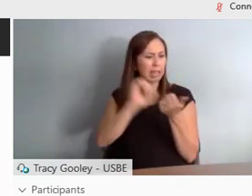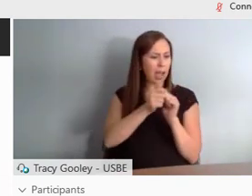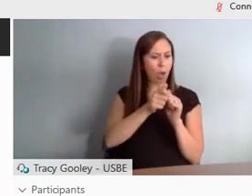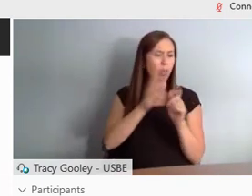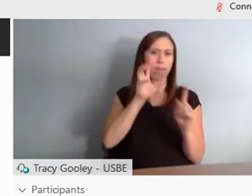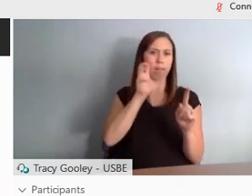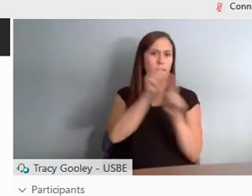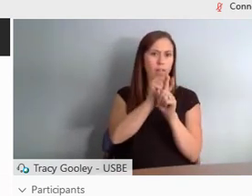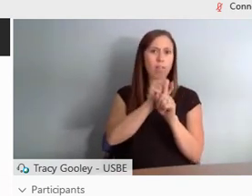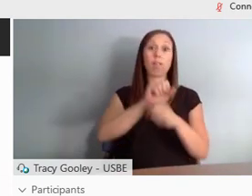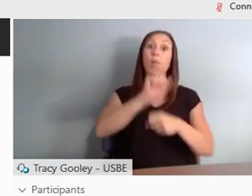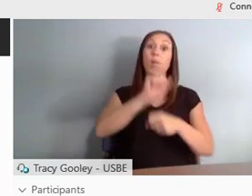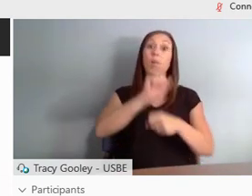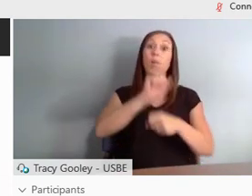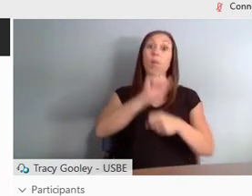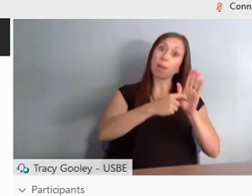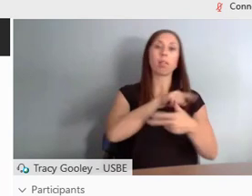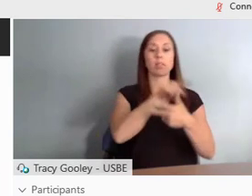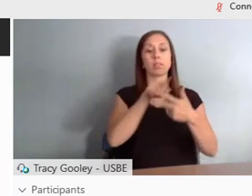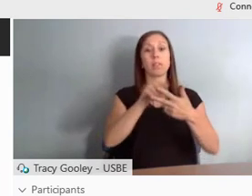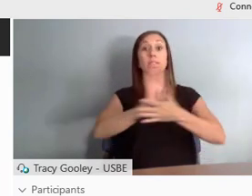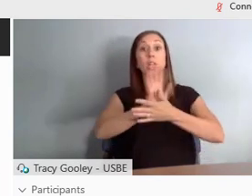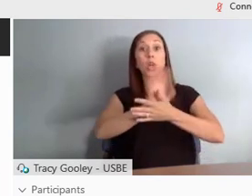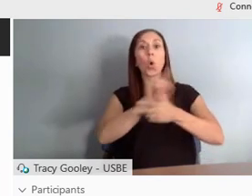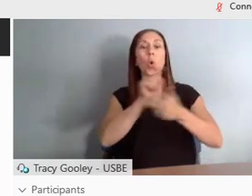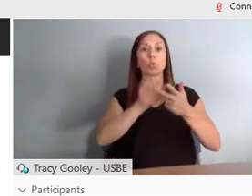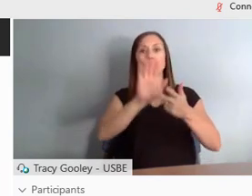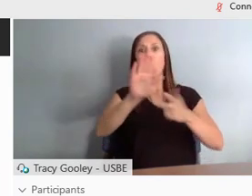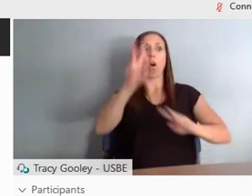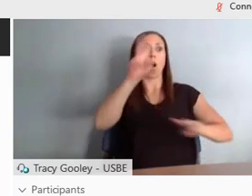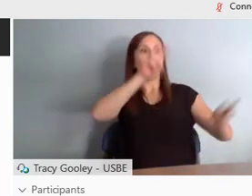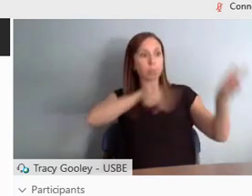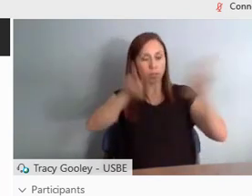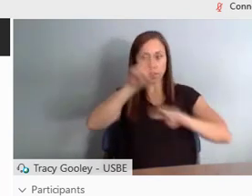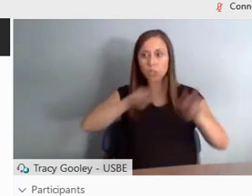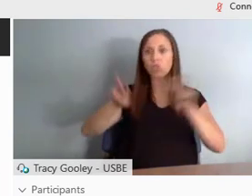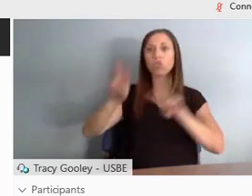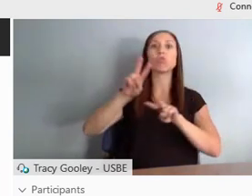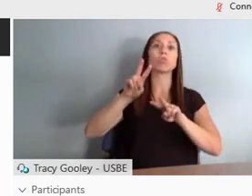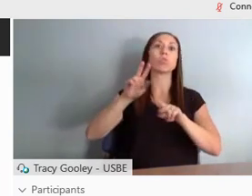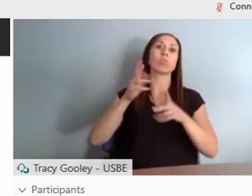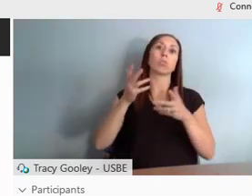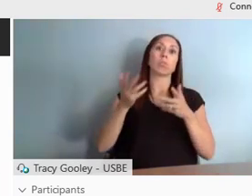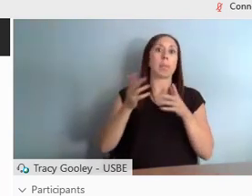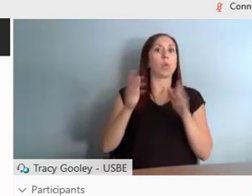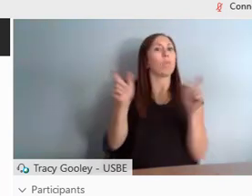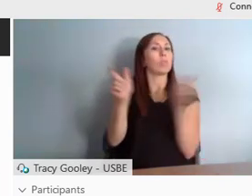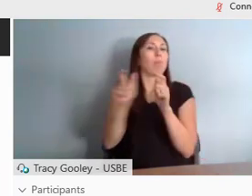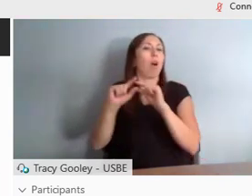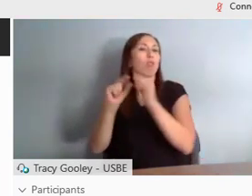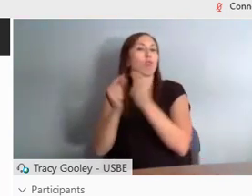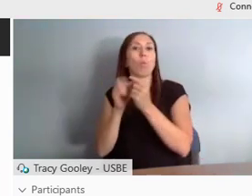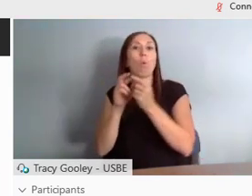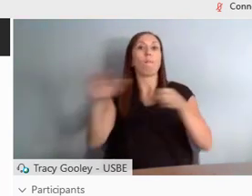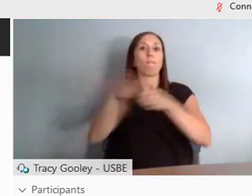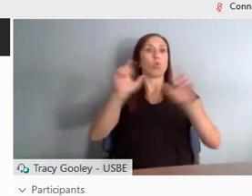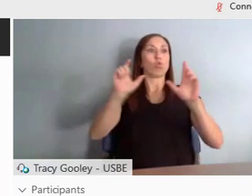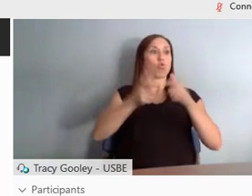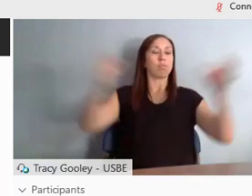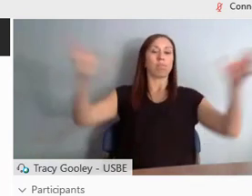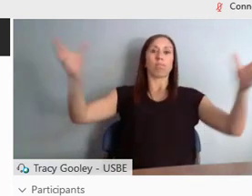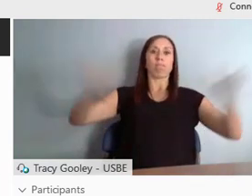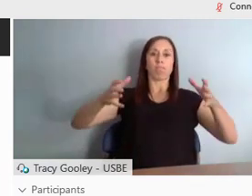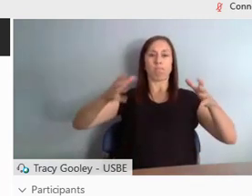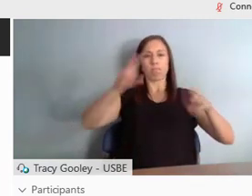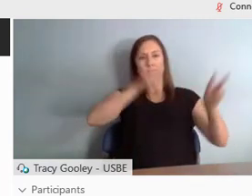Work samples, videos, observations, right? You're observing the student in your small group or whole group class